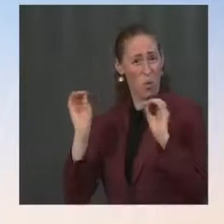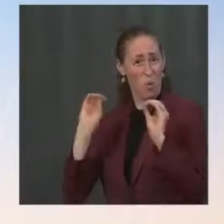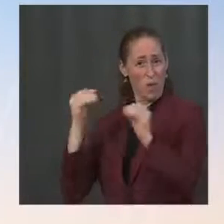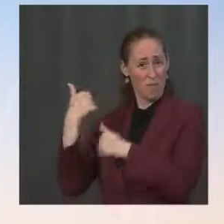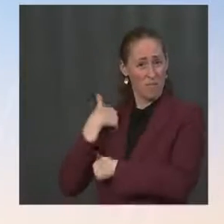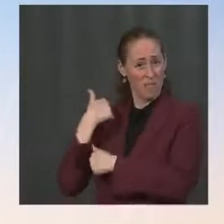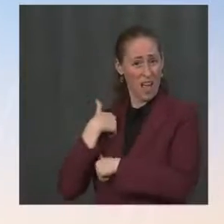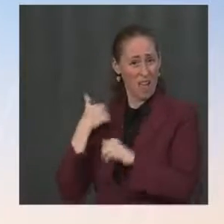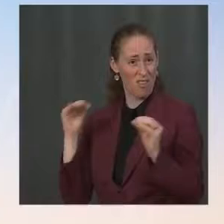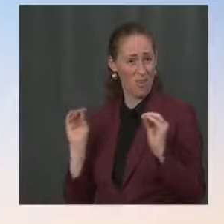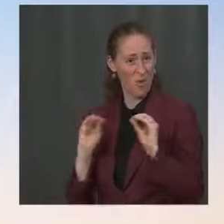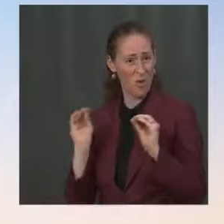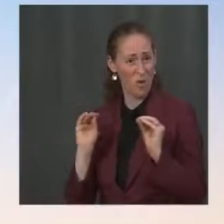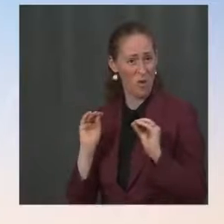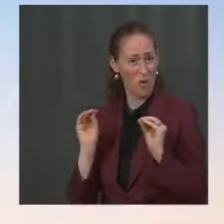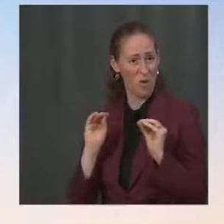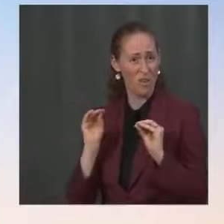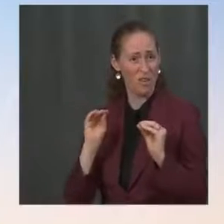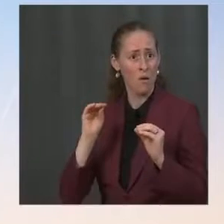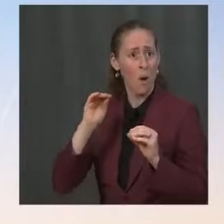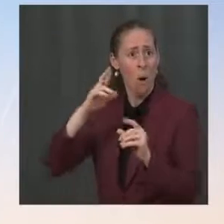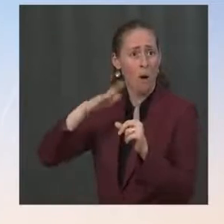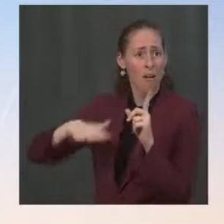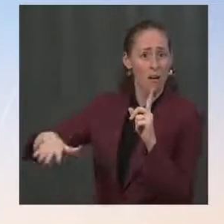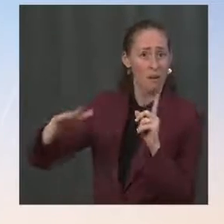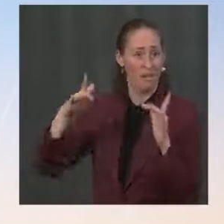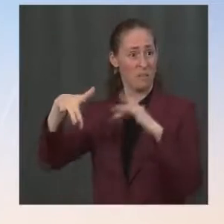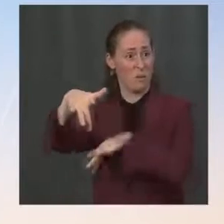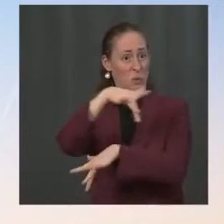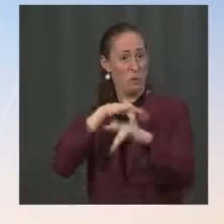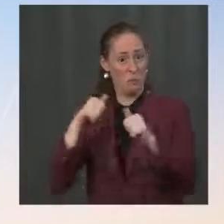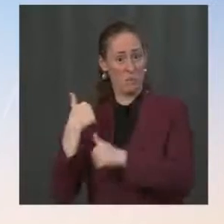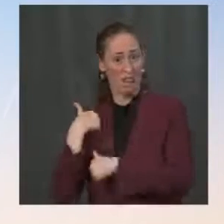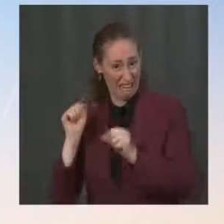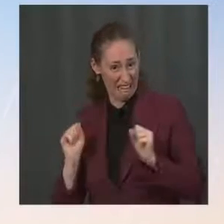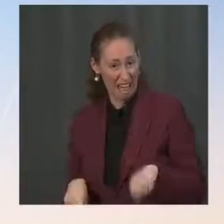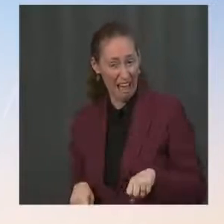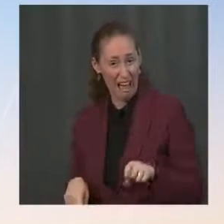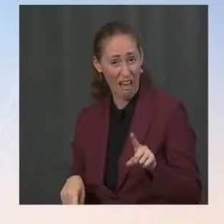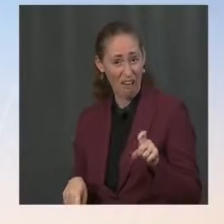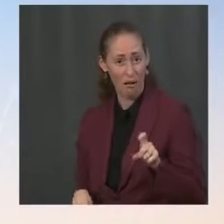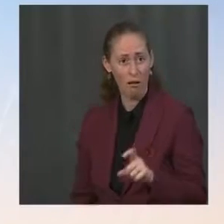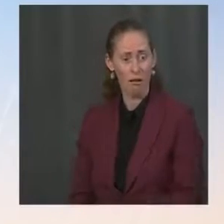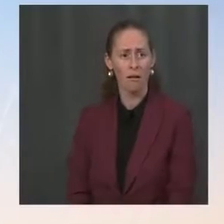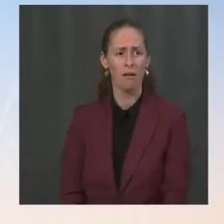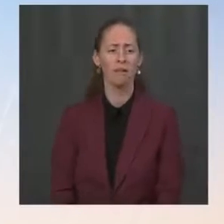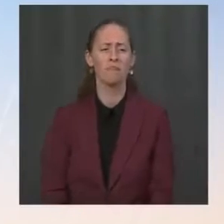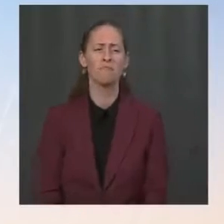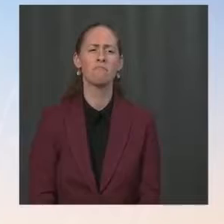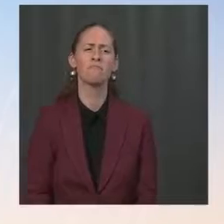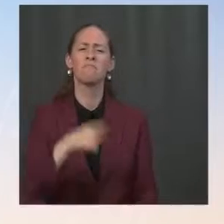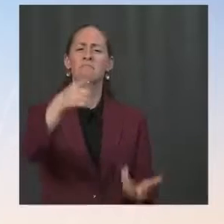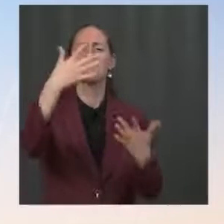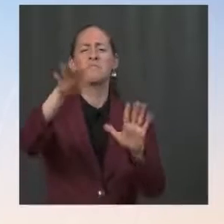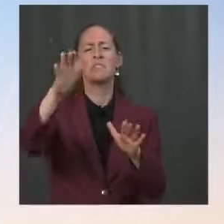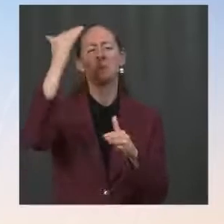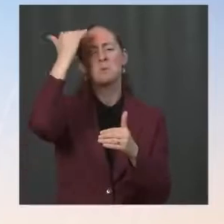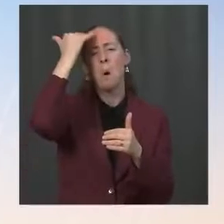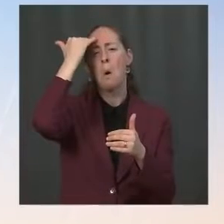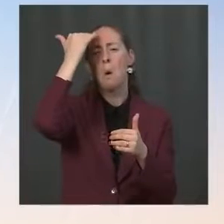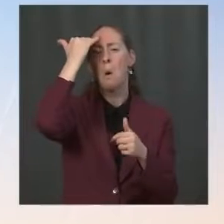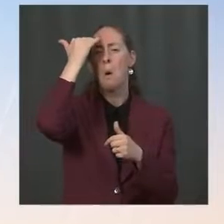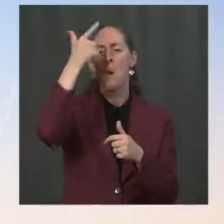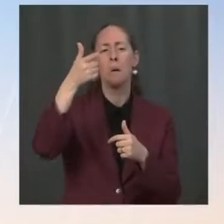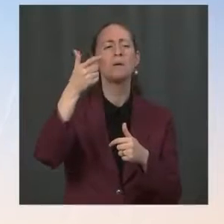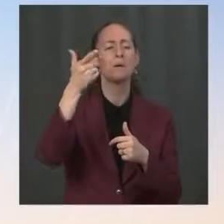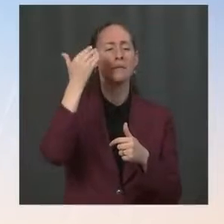surrounding countries around Afghanistan? Again, I would note for you, Trevor, as you know, you've covered these issues quite closely. We have a range of